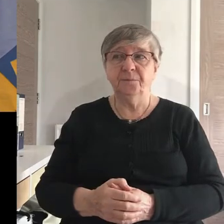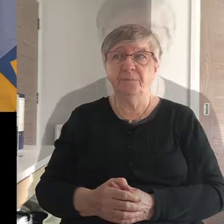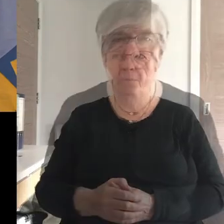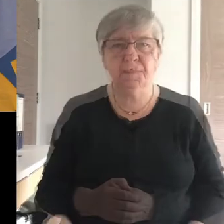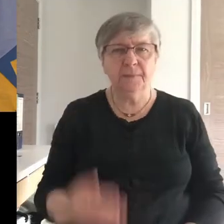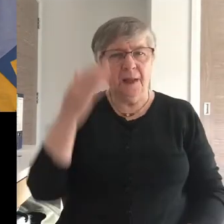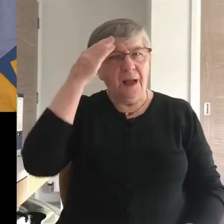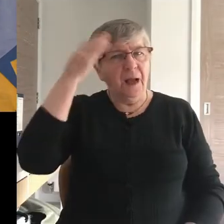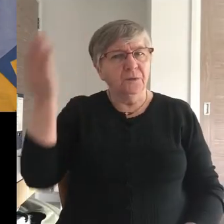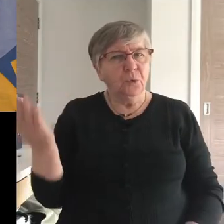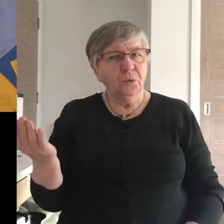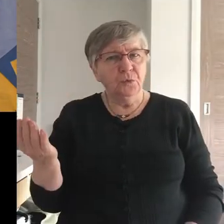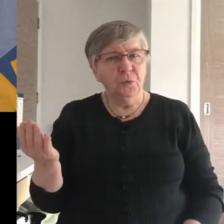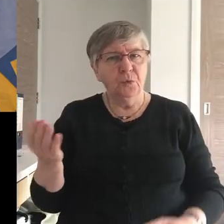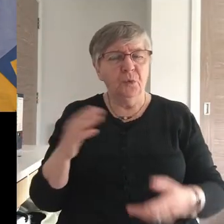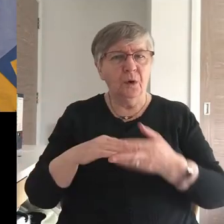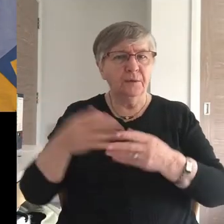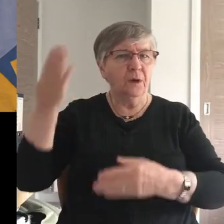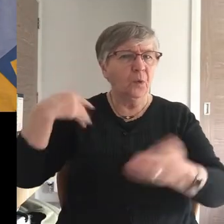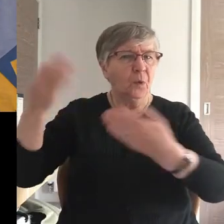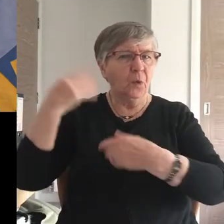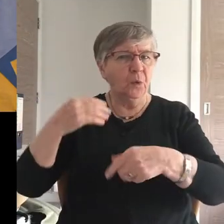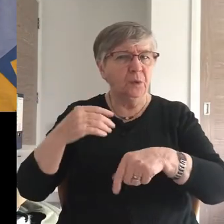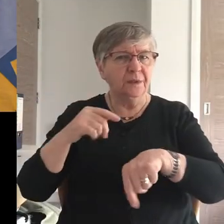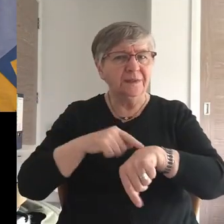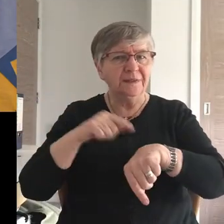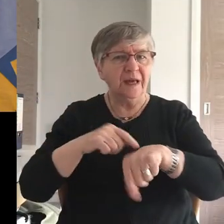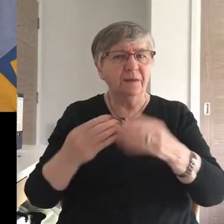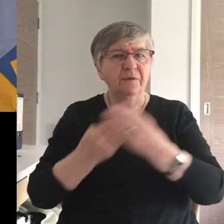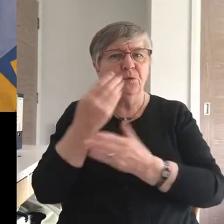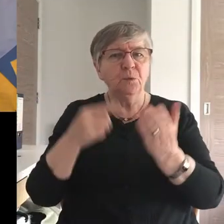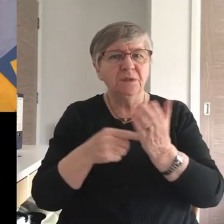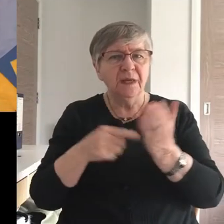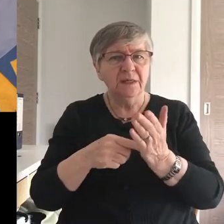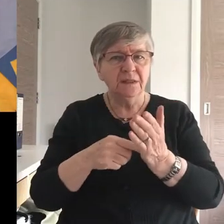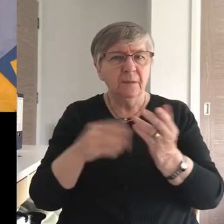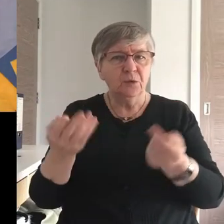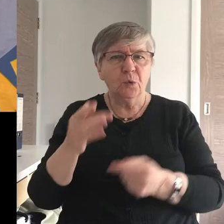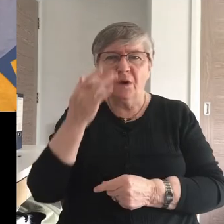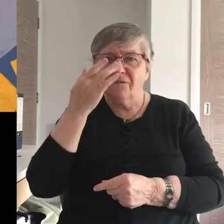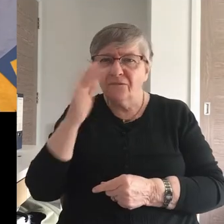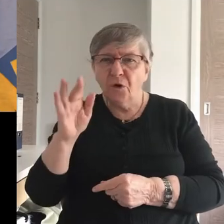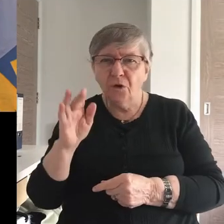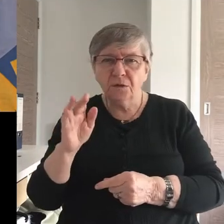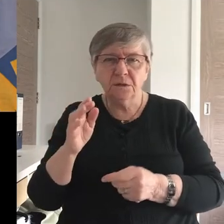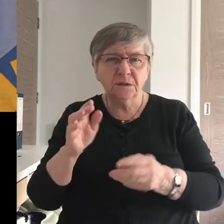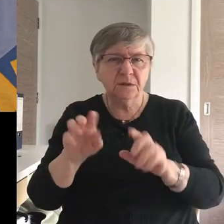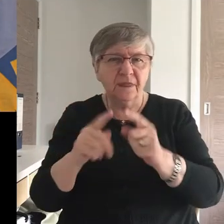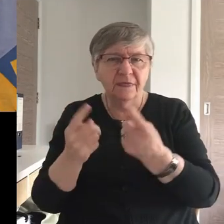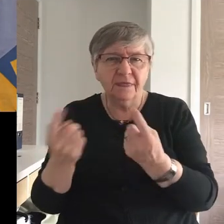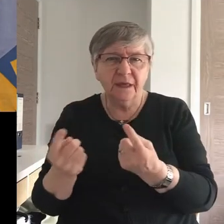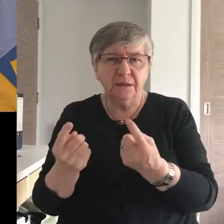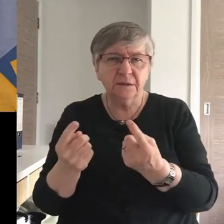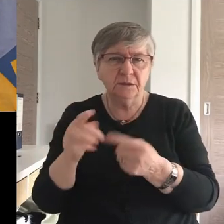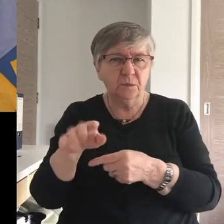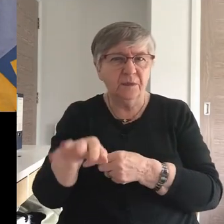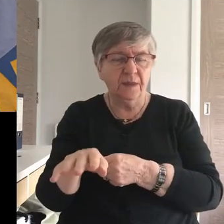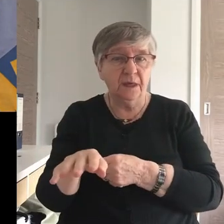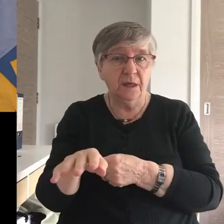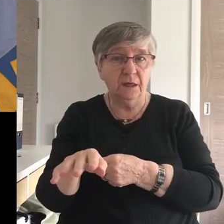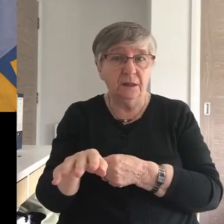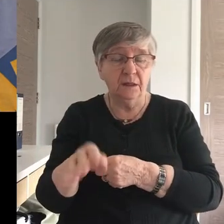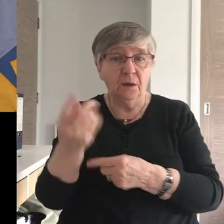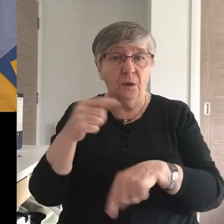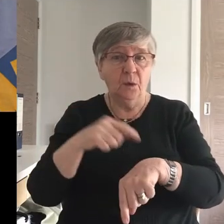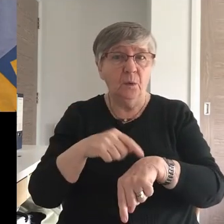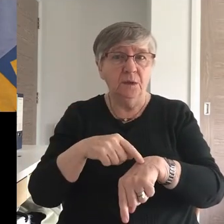widespread counterfeiting was in the time of the New Testament. I mean, there's quite a lot of it around today. I suppose at one time it was kind